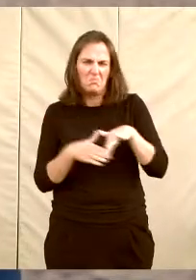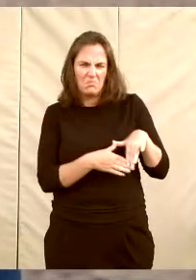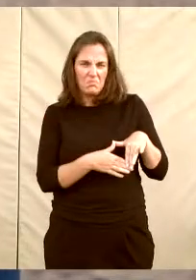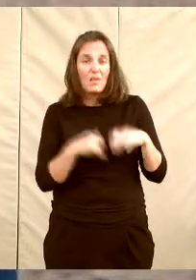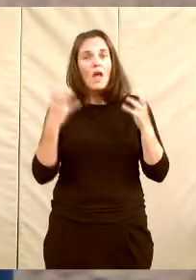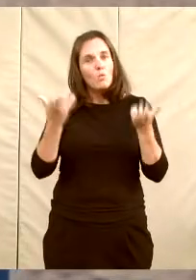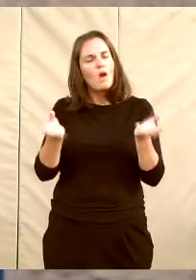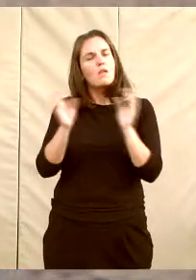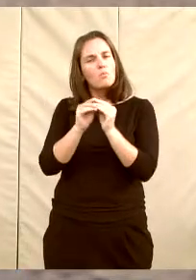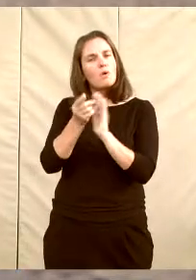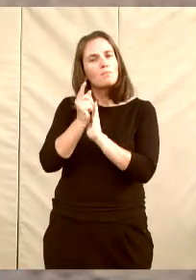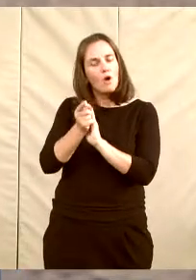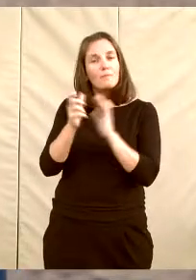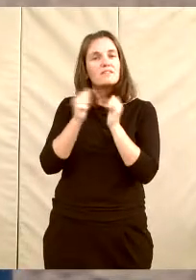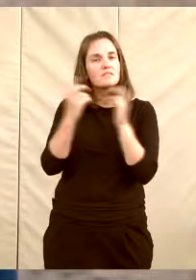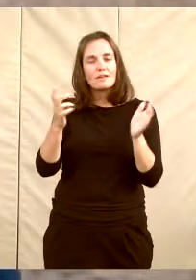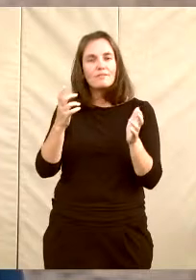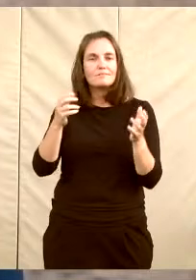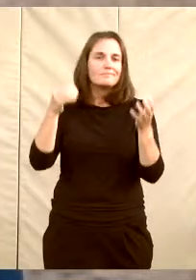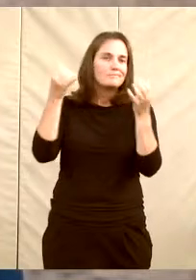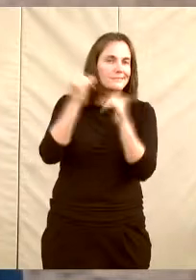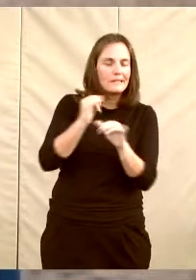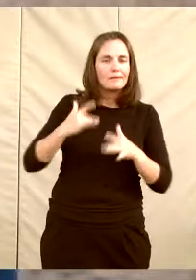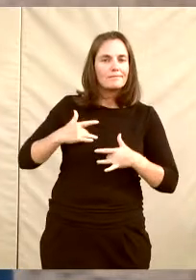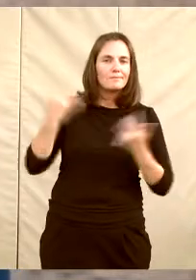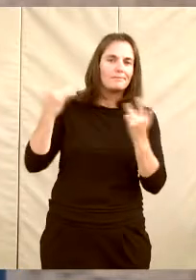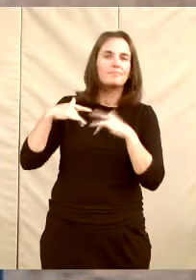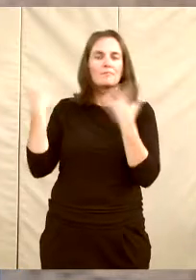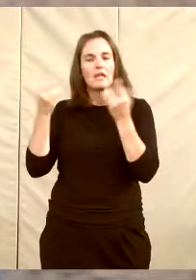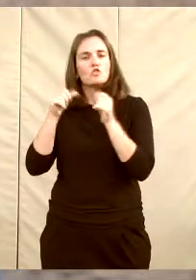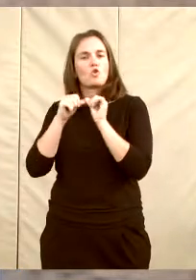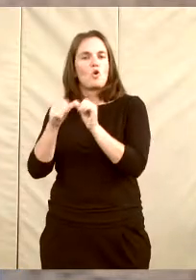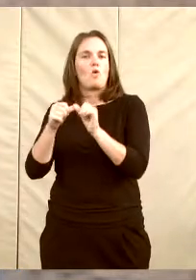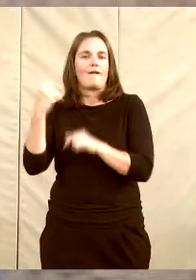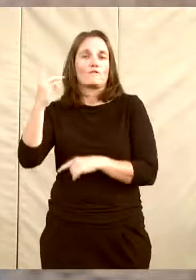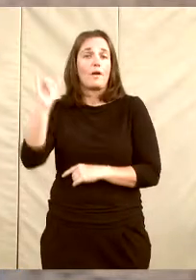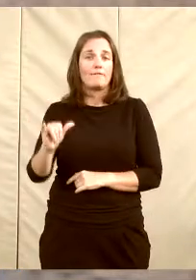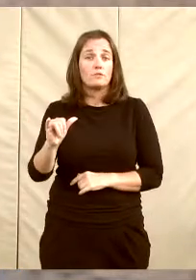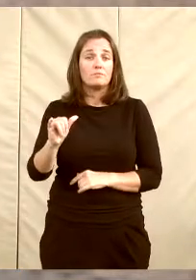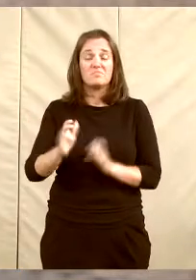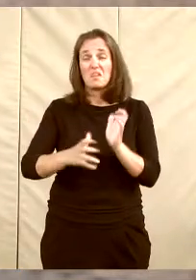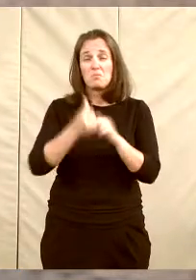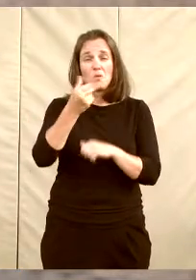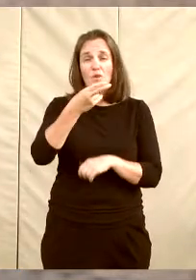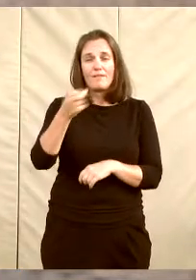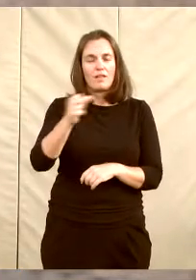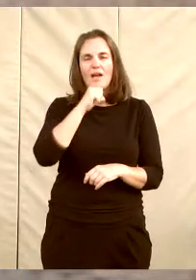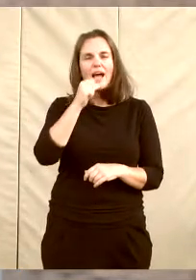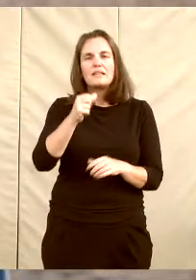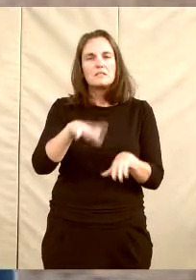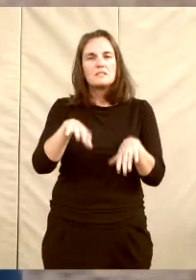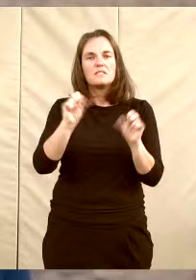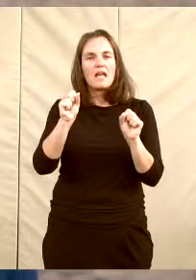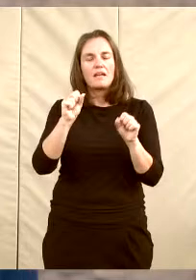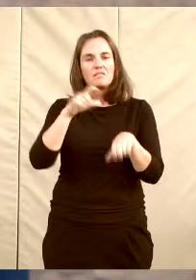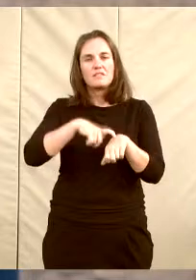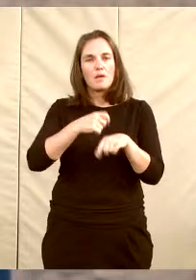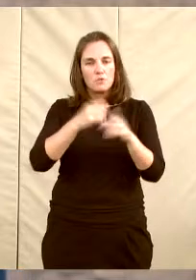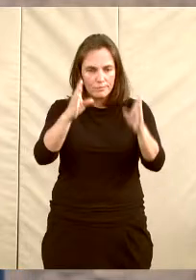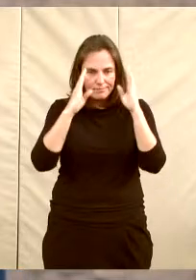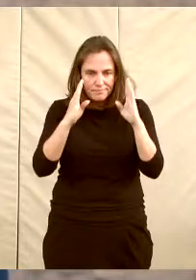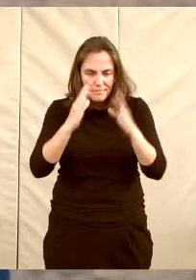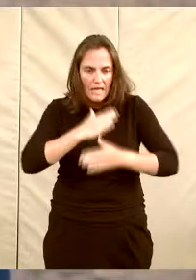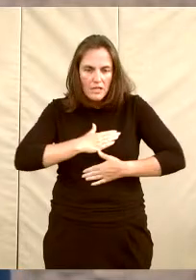those that I wish could go on forever. For most of high school, I didn't take the time to enjoy the little moments, but I came